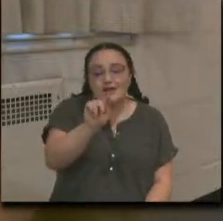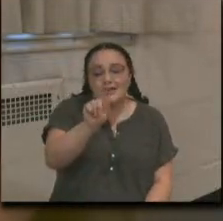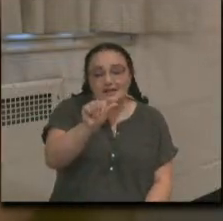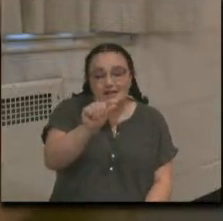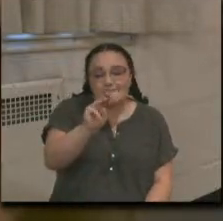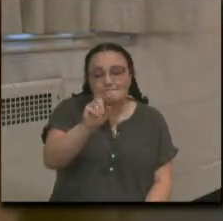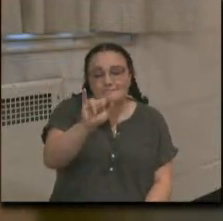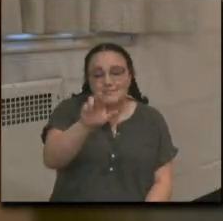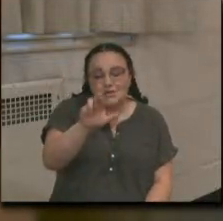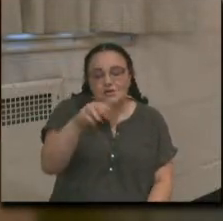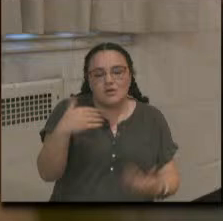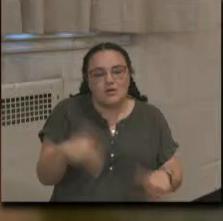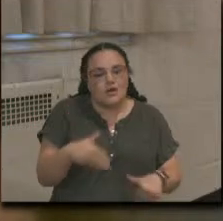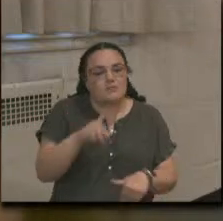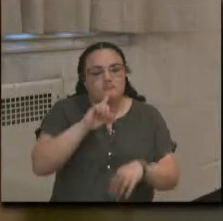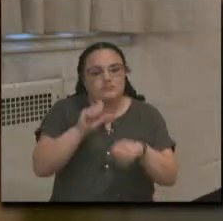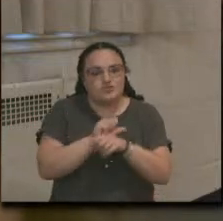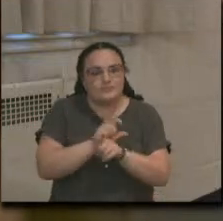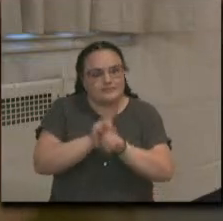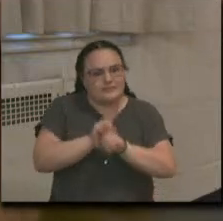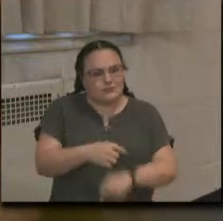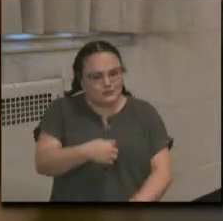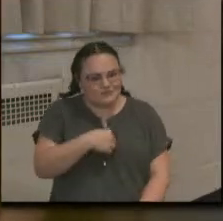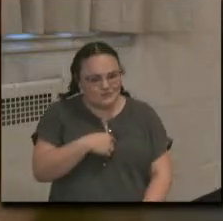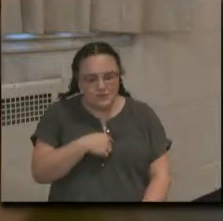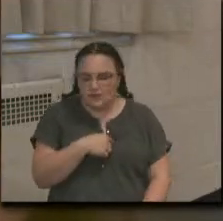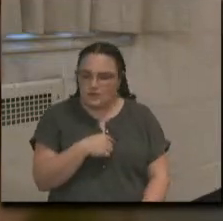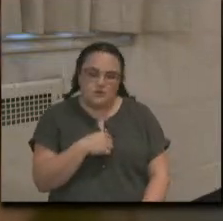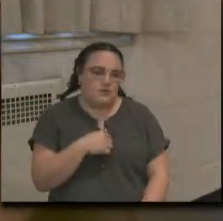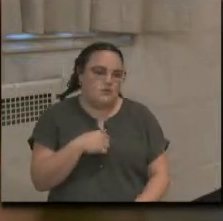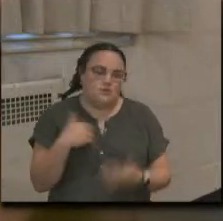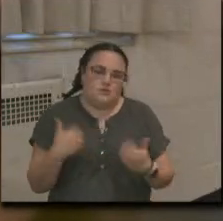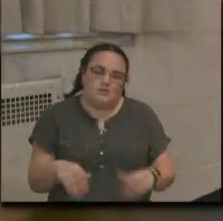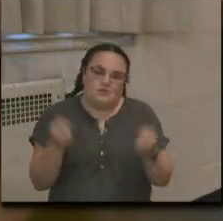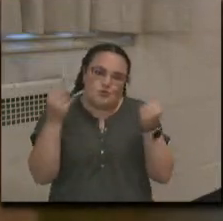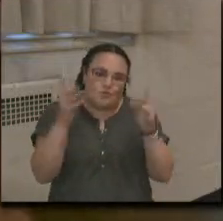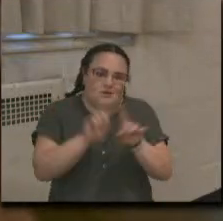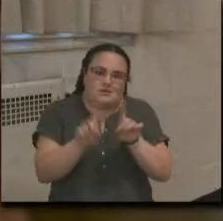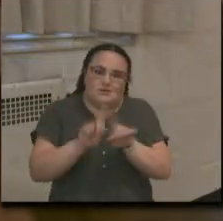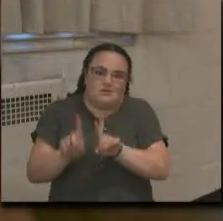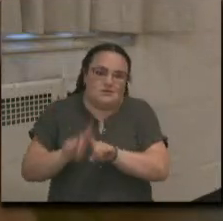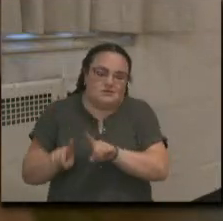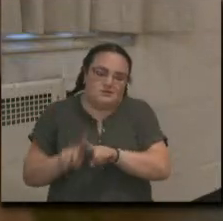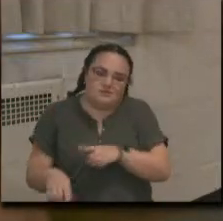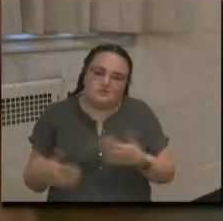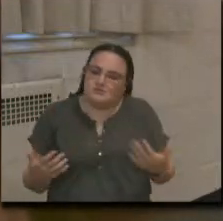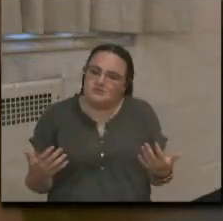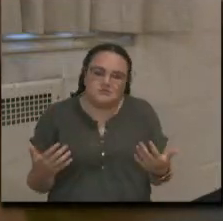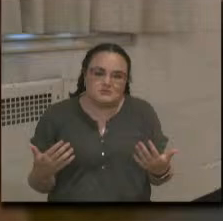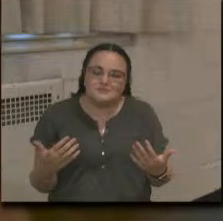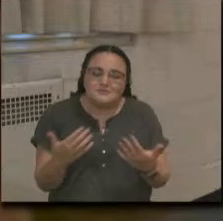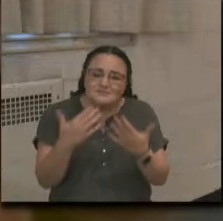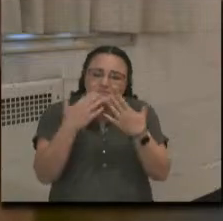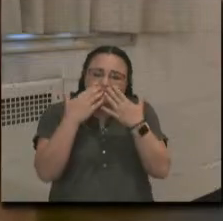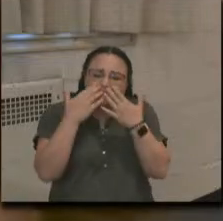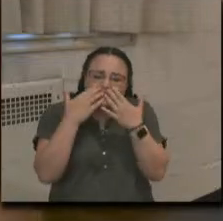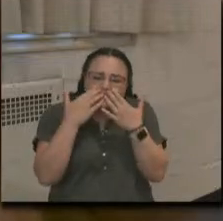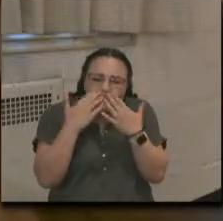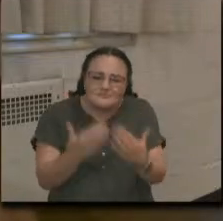who has been a mentor to me in so many different ways. Thank you for all of